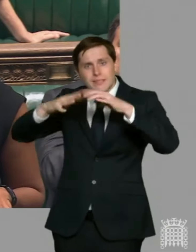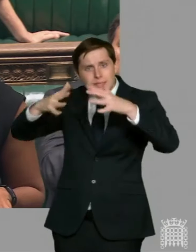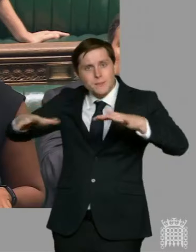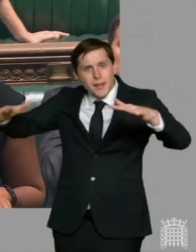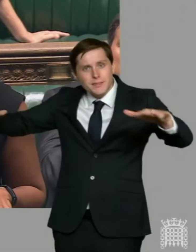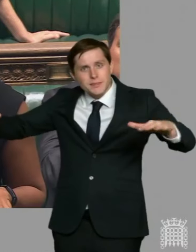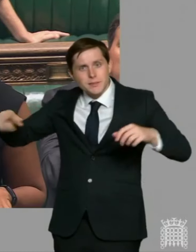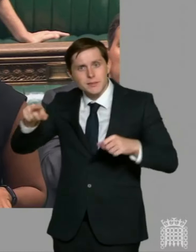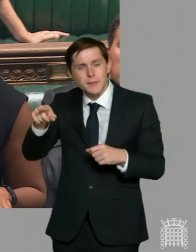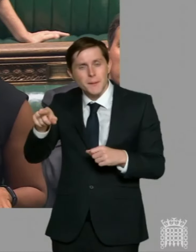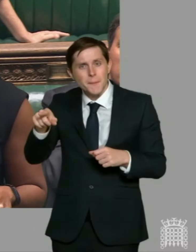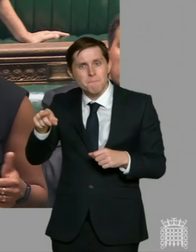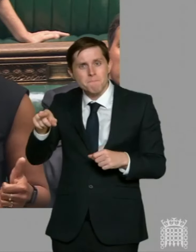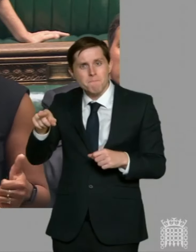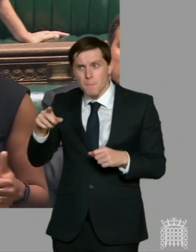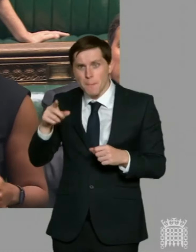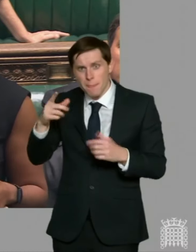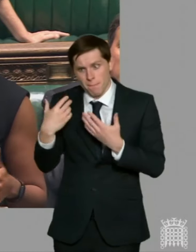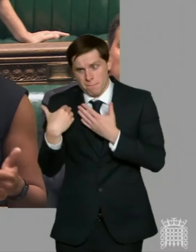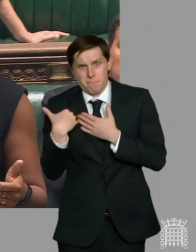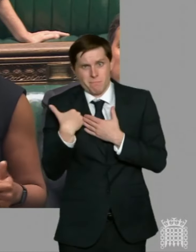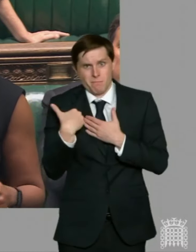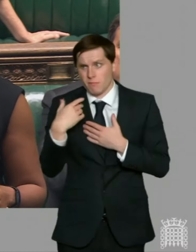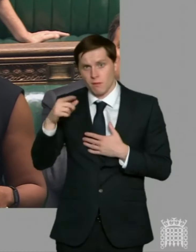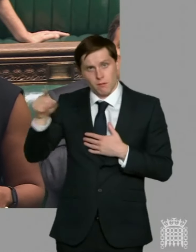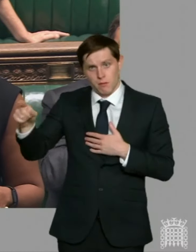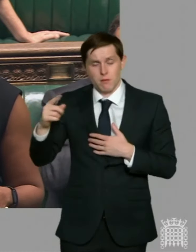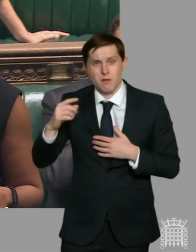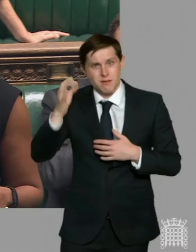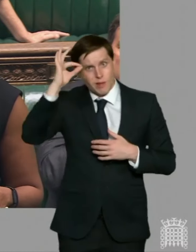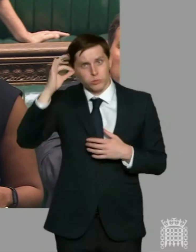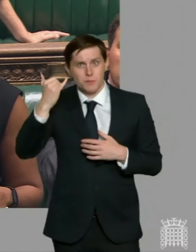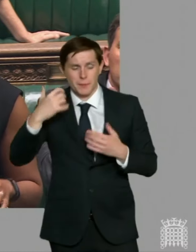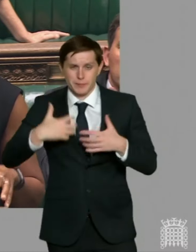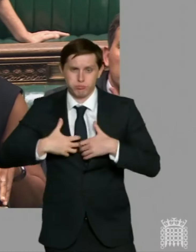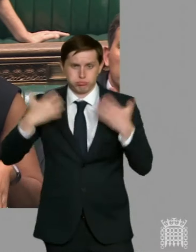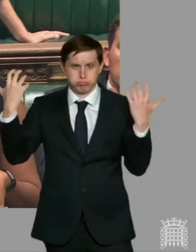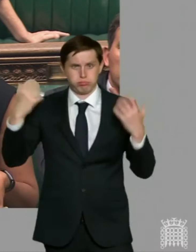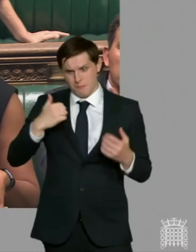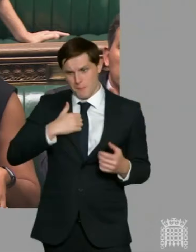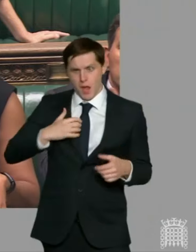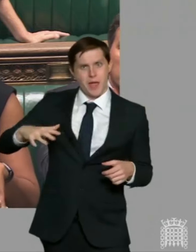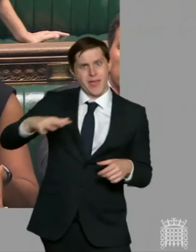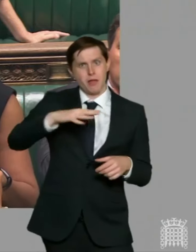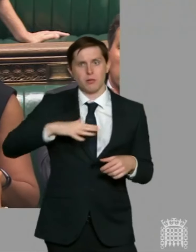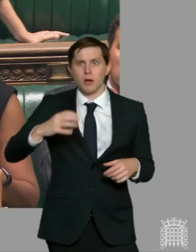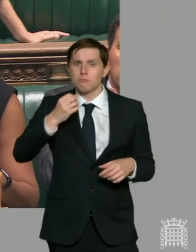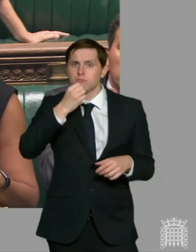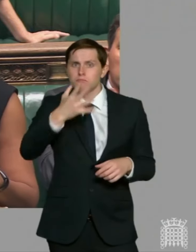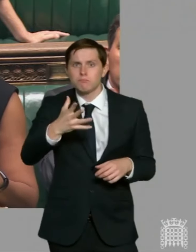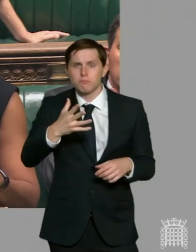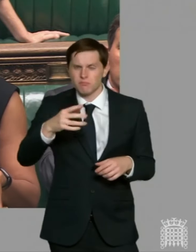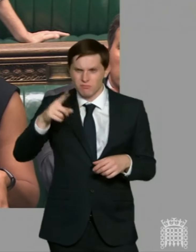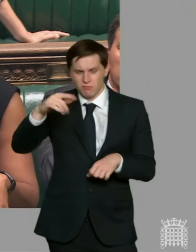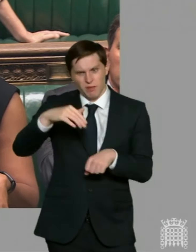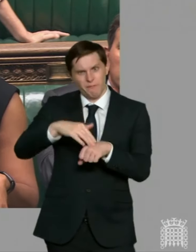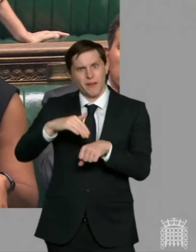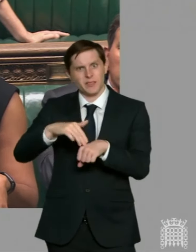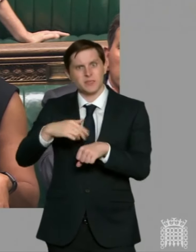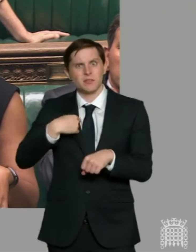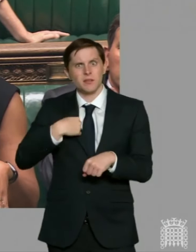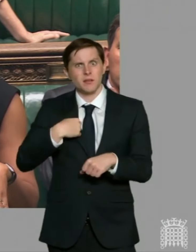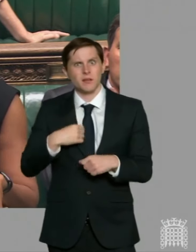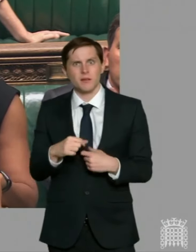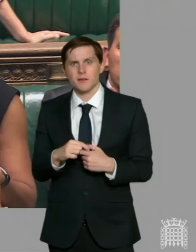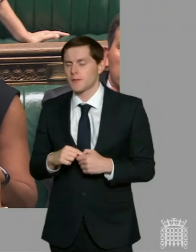to say to reassure leaders in places like Bromsgrove, Wychavon and South Staffordshire? And what penalties will she apply to local leaders like Sadiq